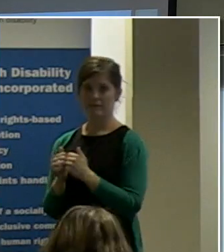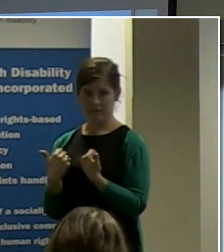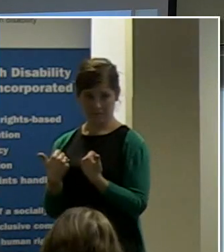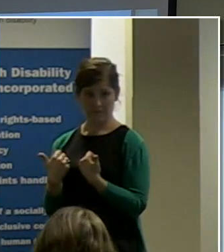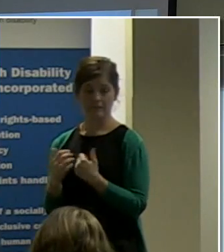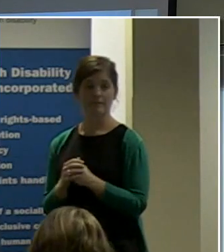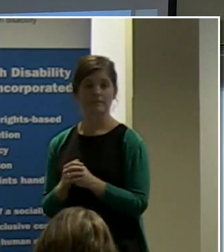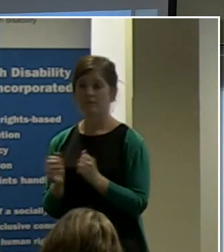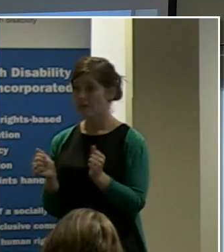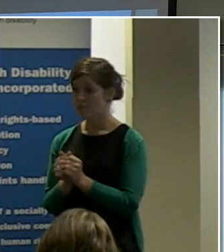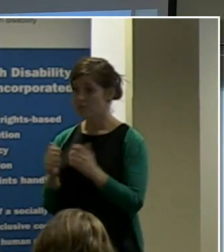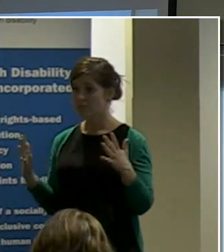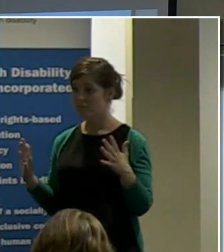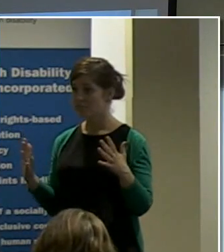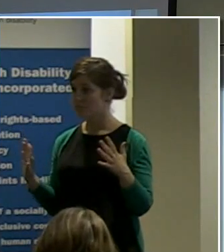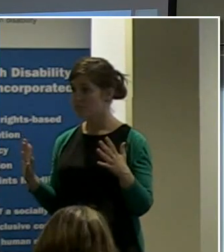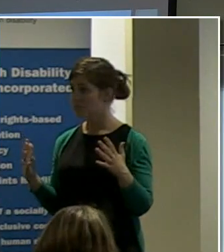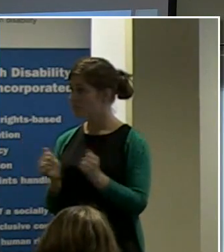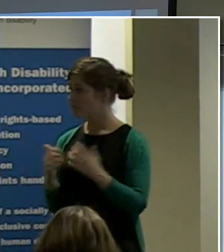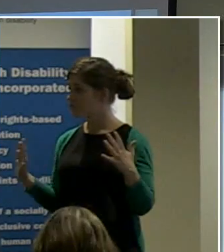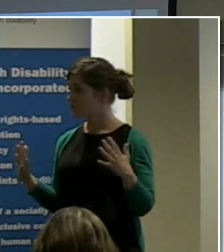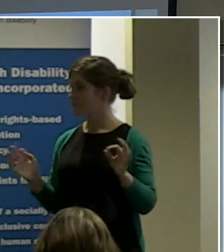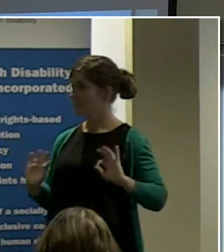Yep. Is anybody against?